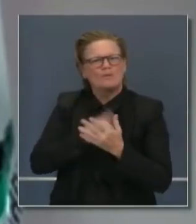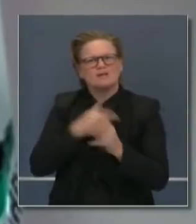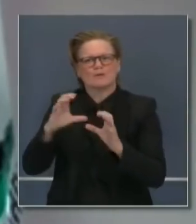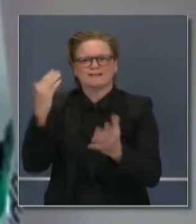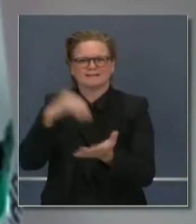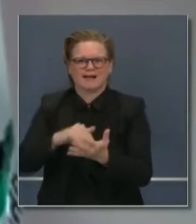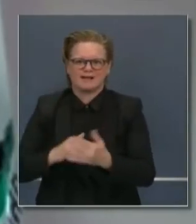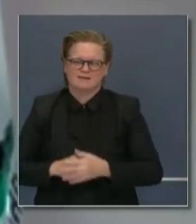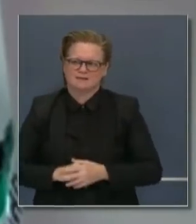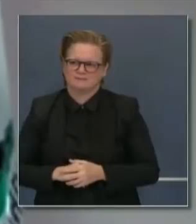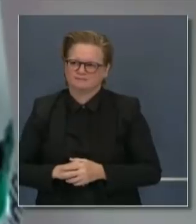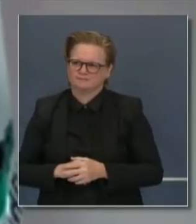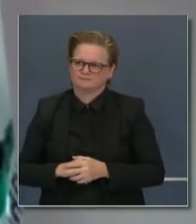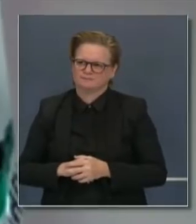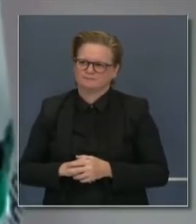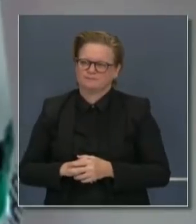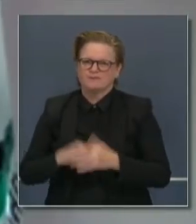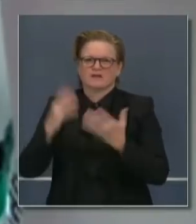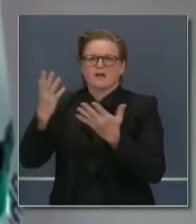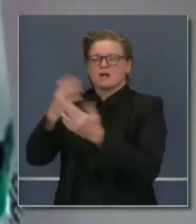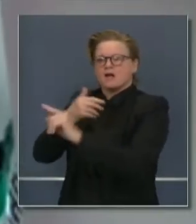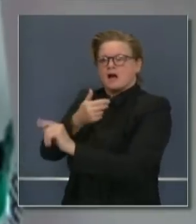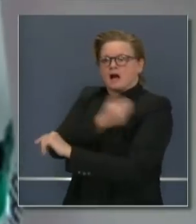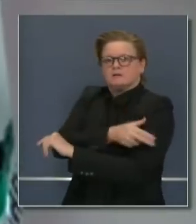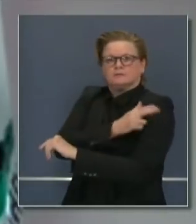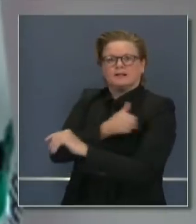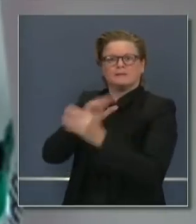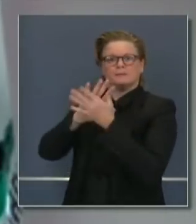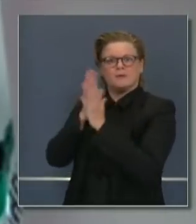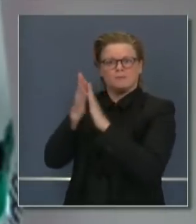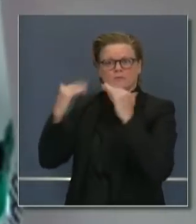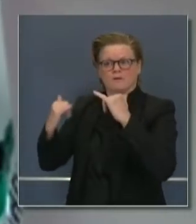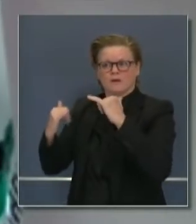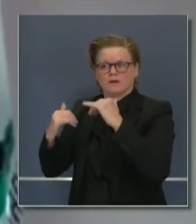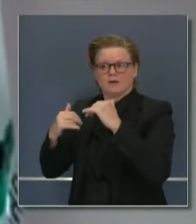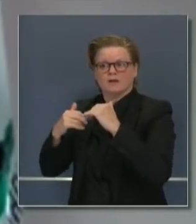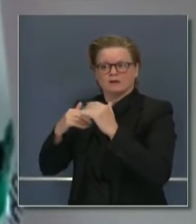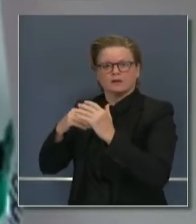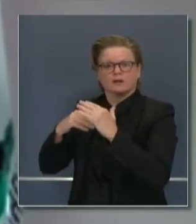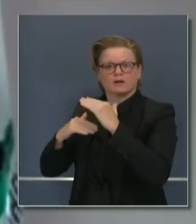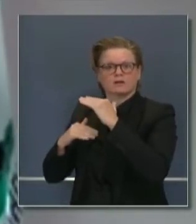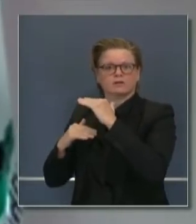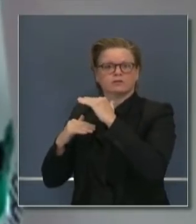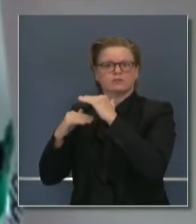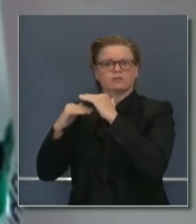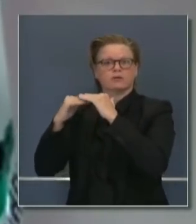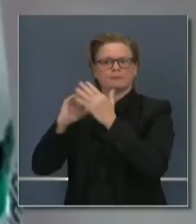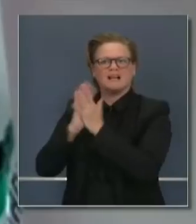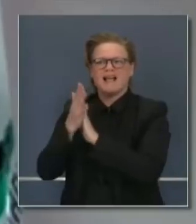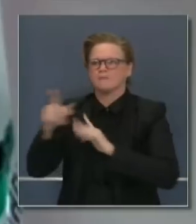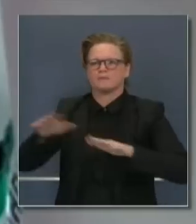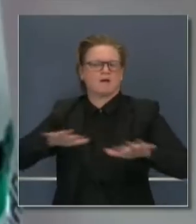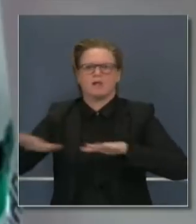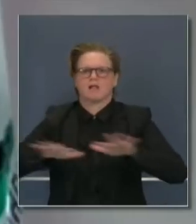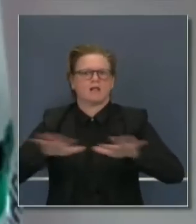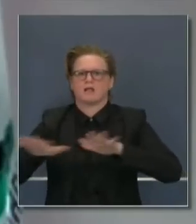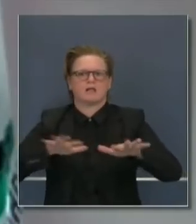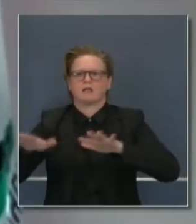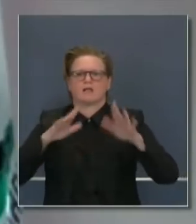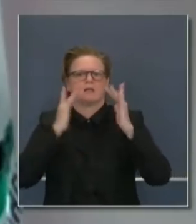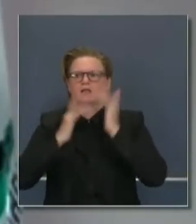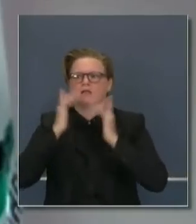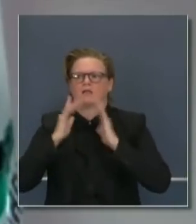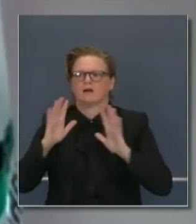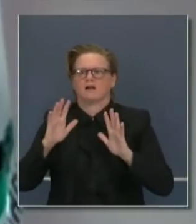that the hospital system is vulnerable in a way that, frankly, California can do better than that. So that's